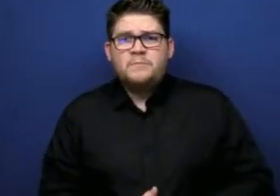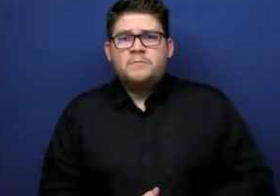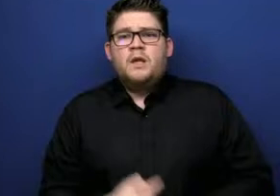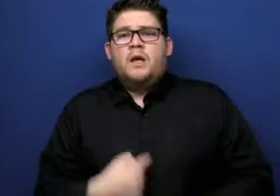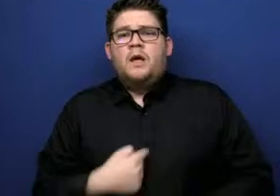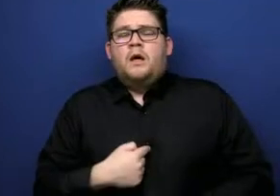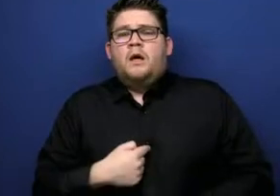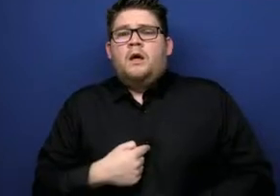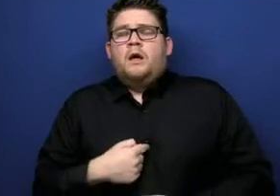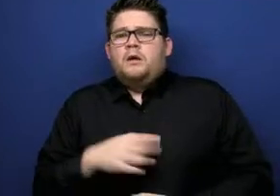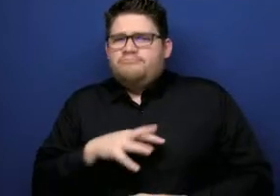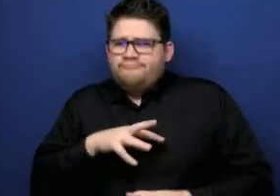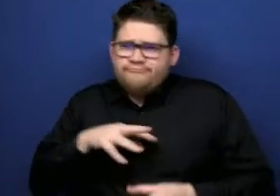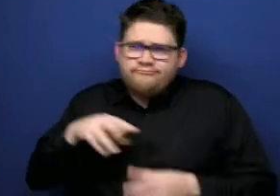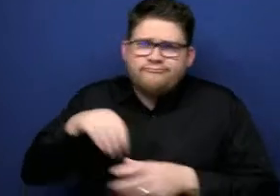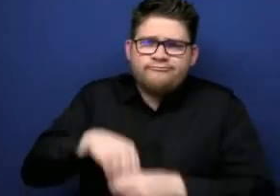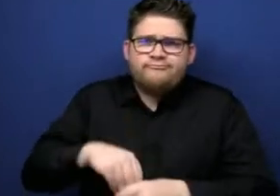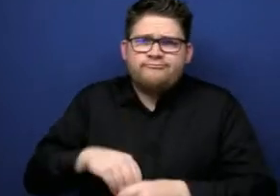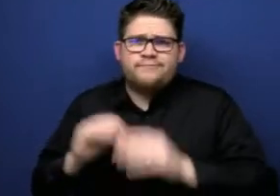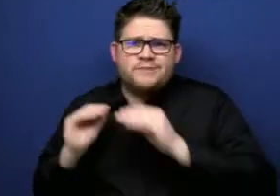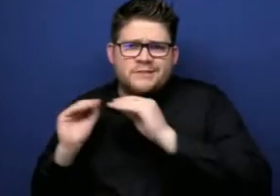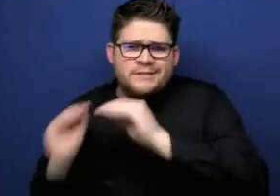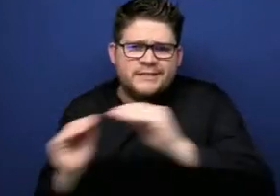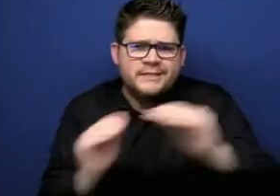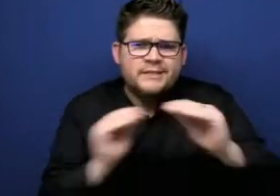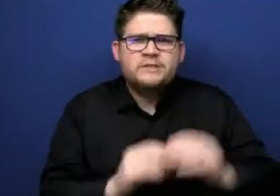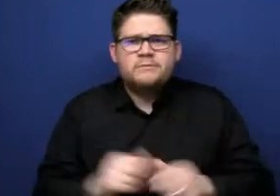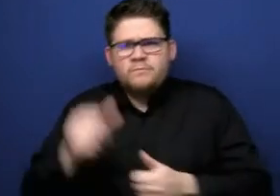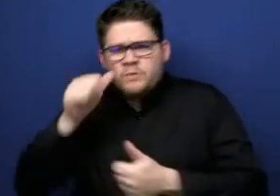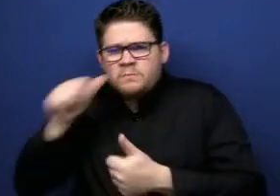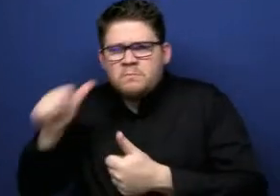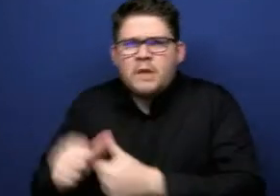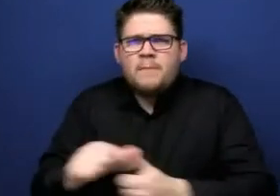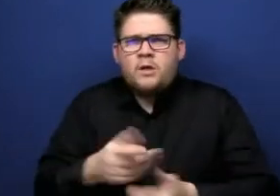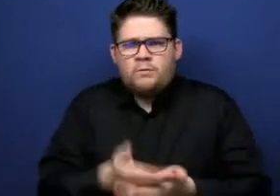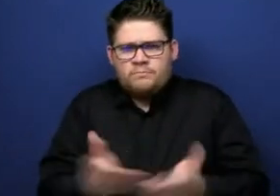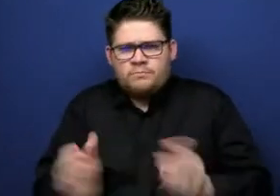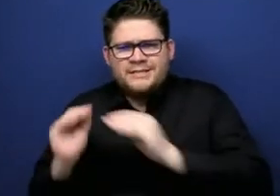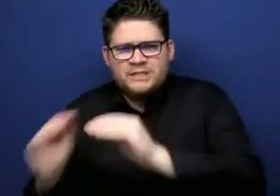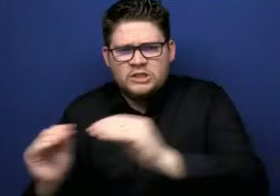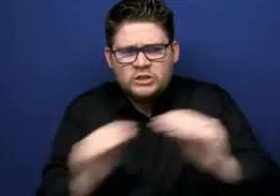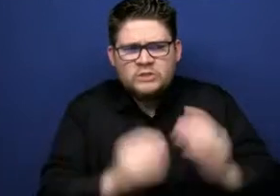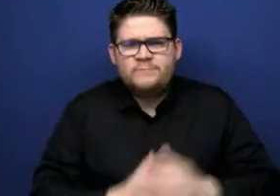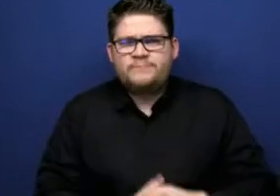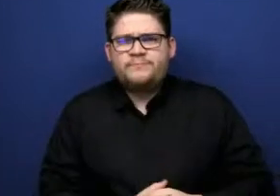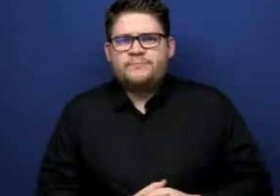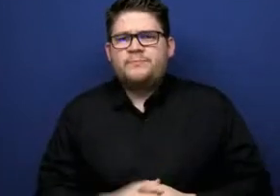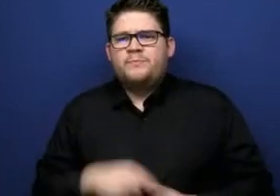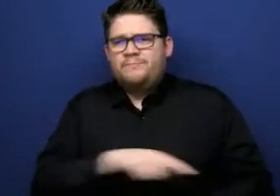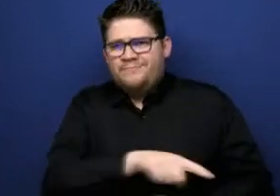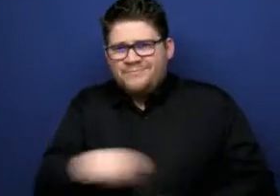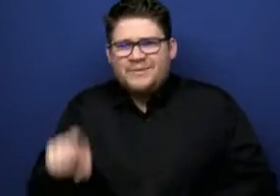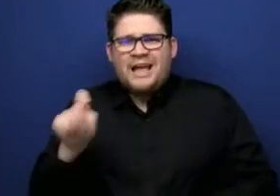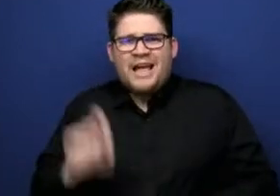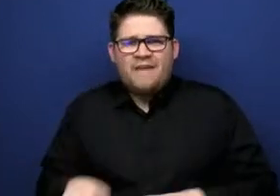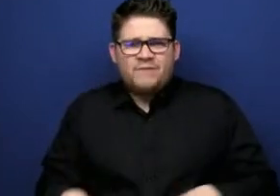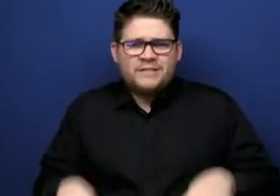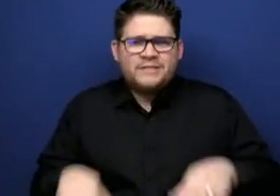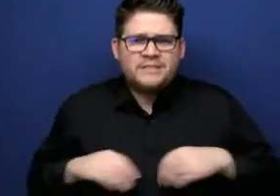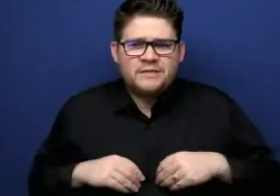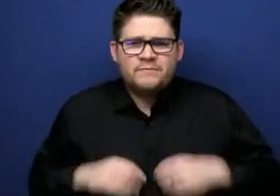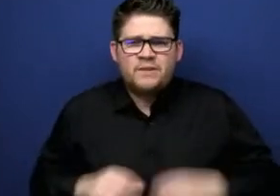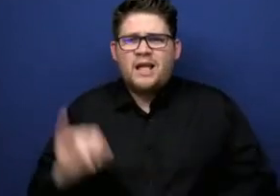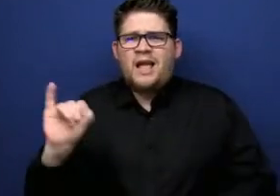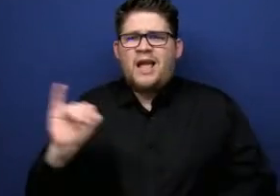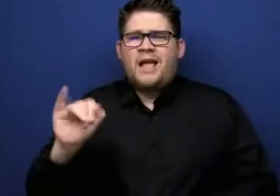education, it strikes me as unconscionable not to accept the IHRA definition to assist us all